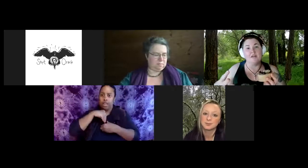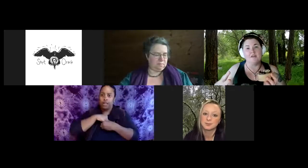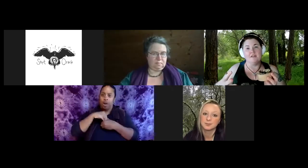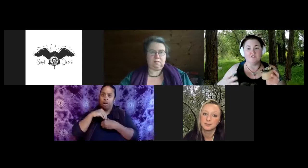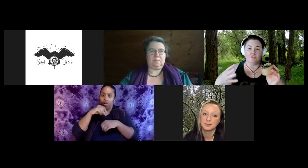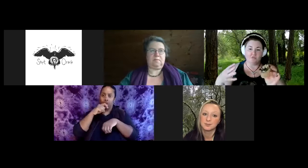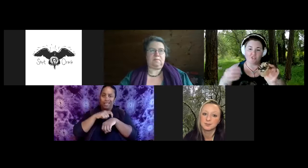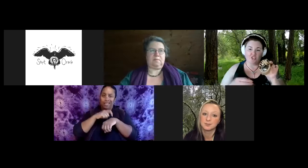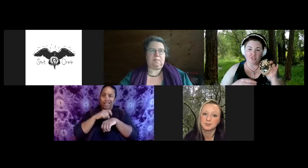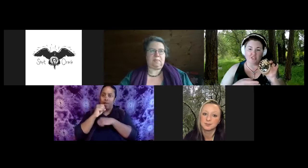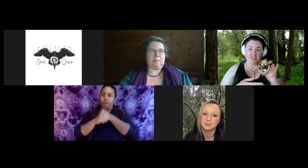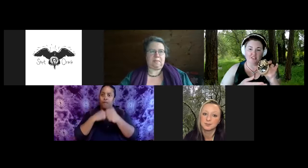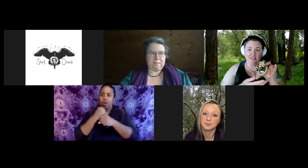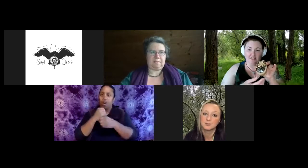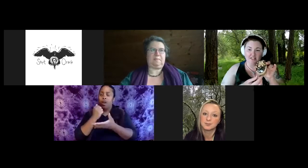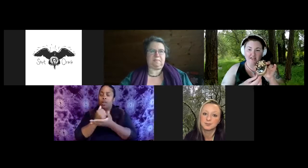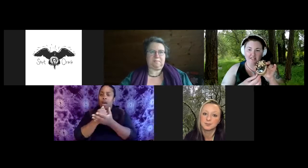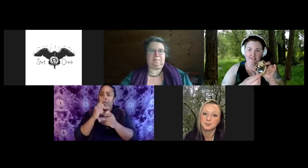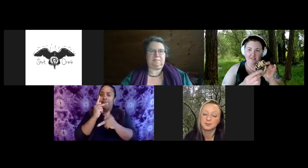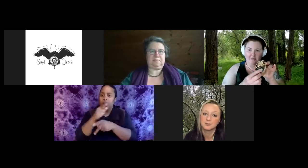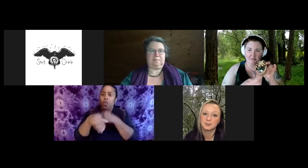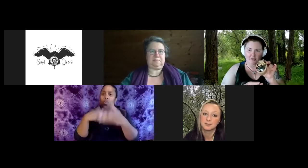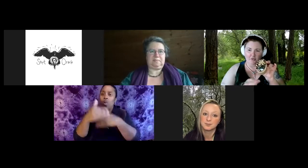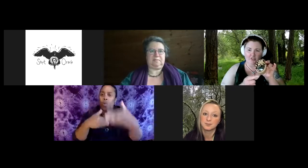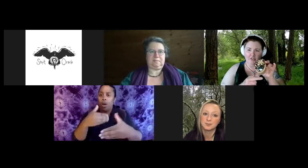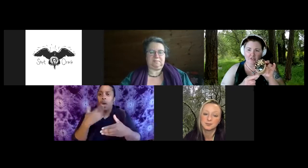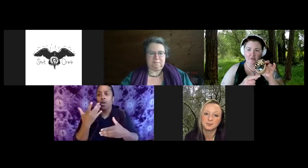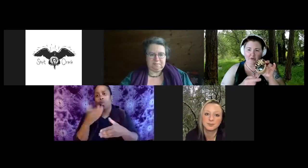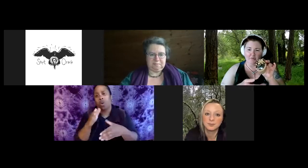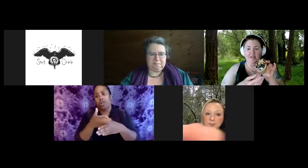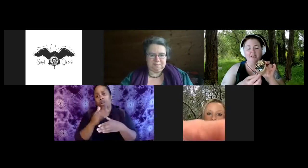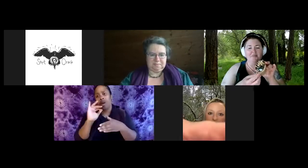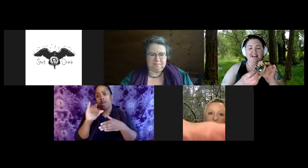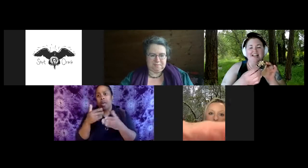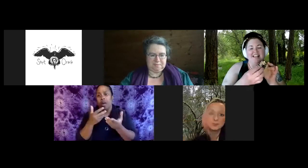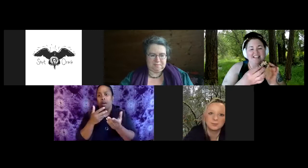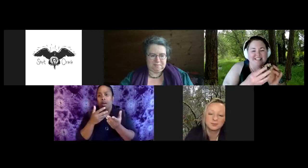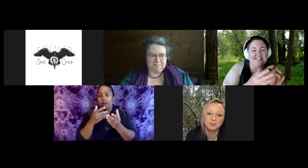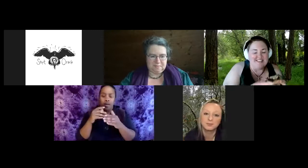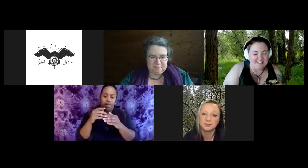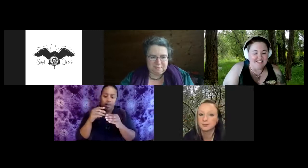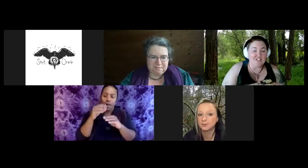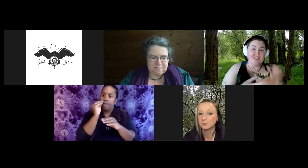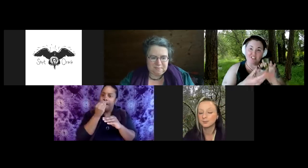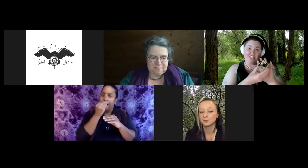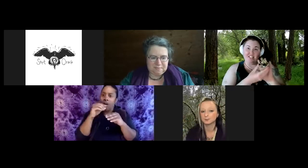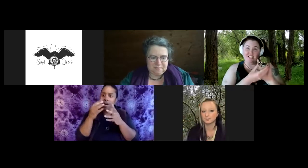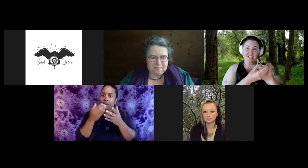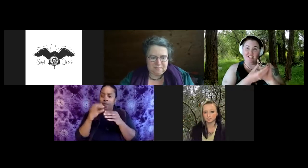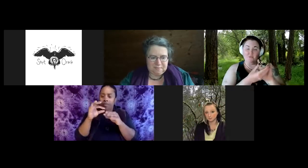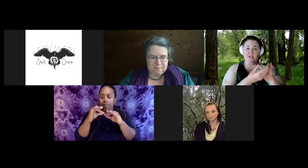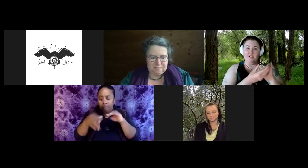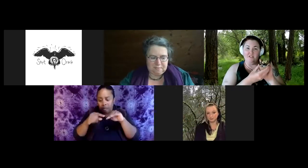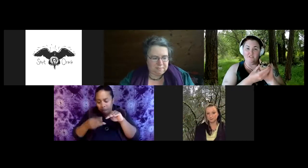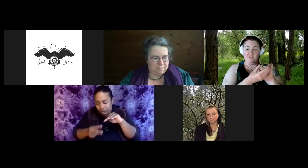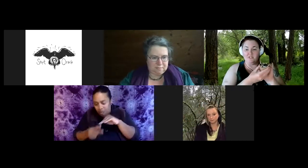keep you going. So I just wanted to share that. My poor little one's falling off the bottom here. But yeah, so that's just an